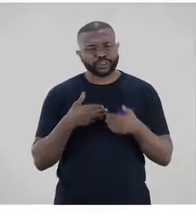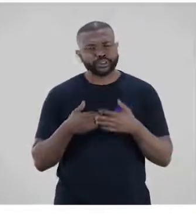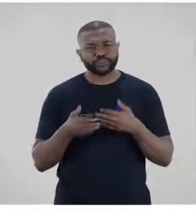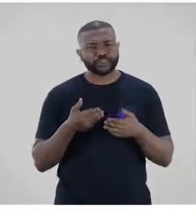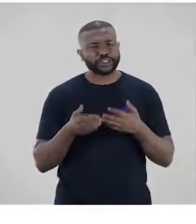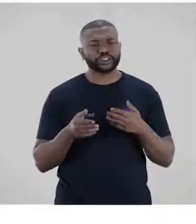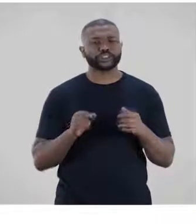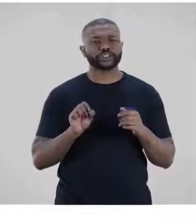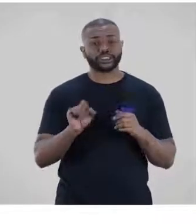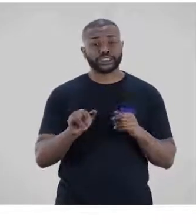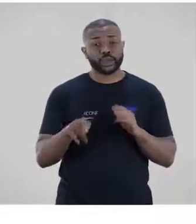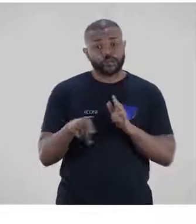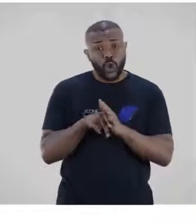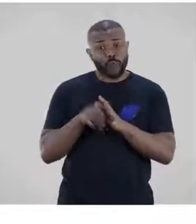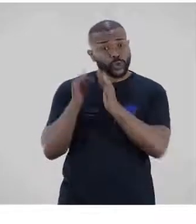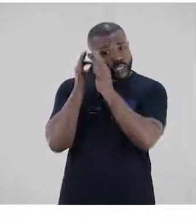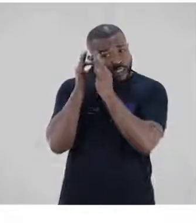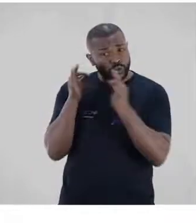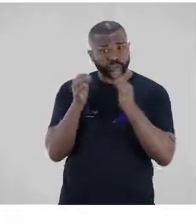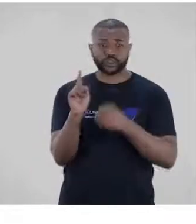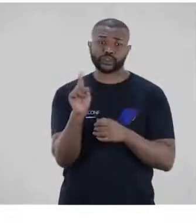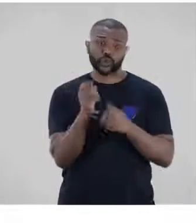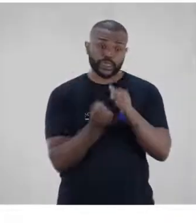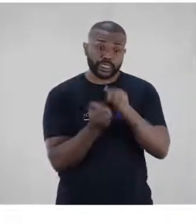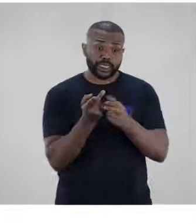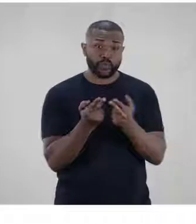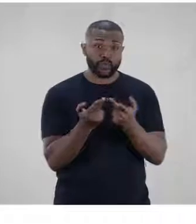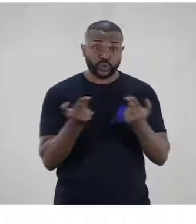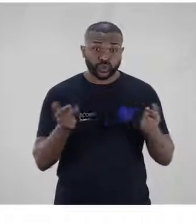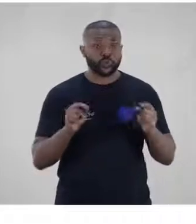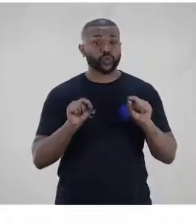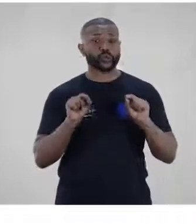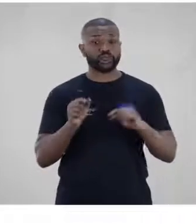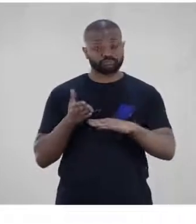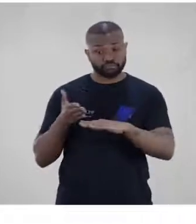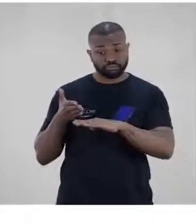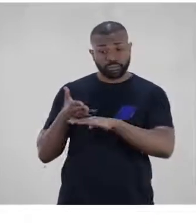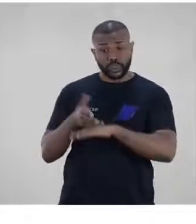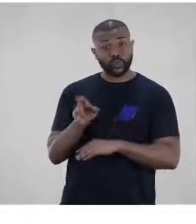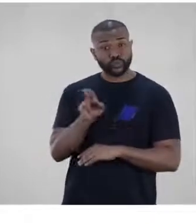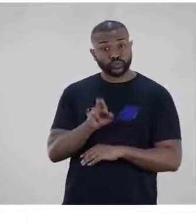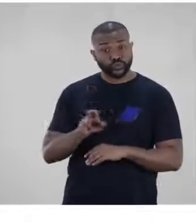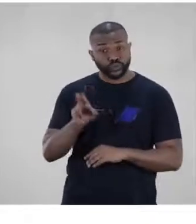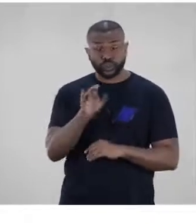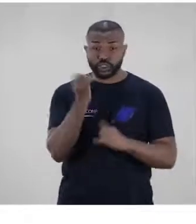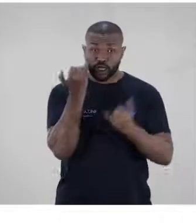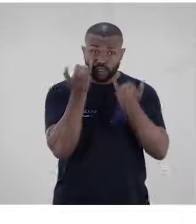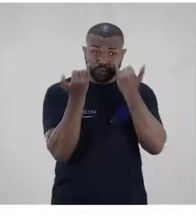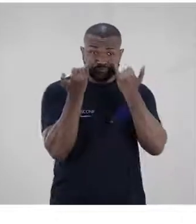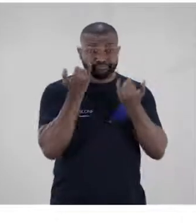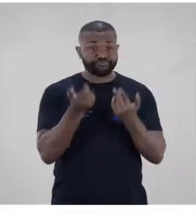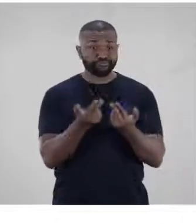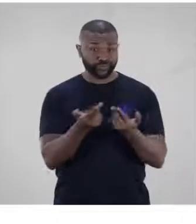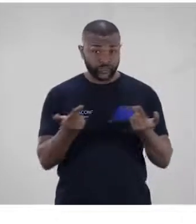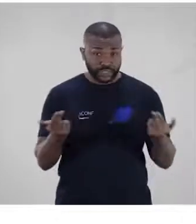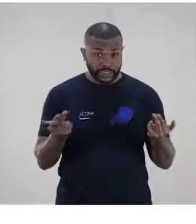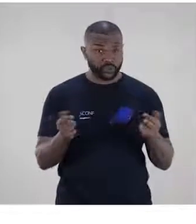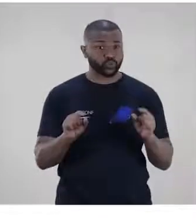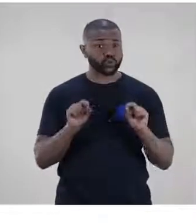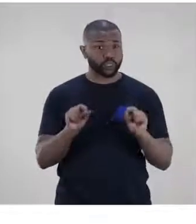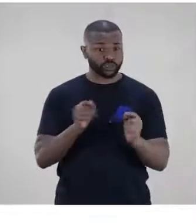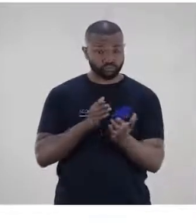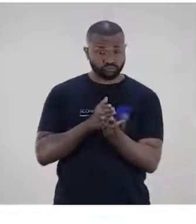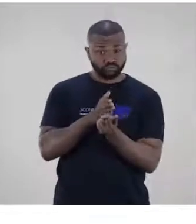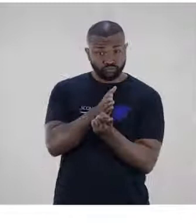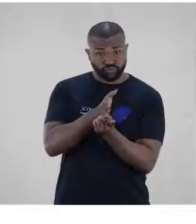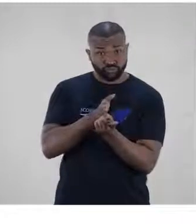center. We will have a data product now that its input ports consumes data from 2 output ports of the online, 1 output port of